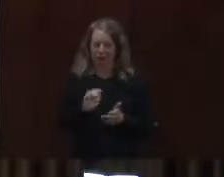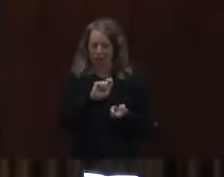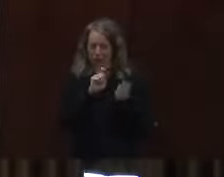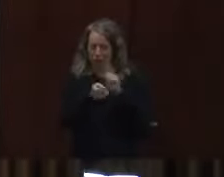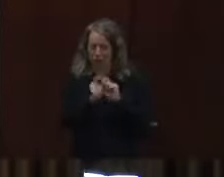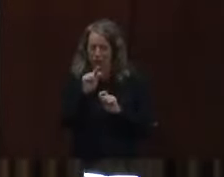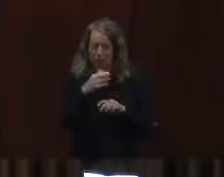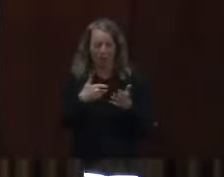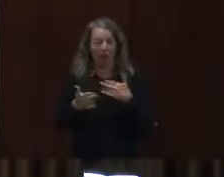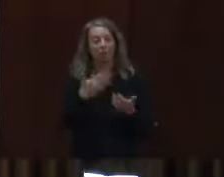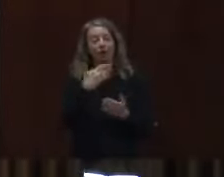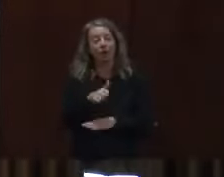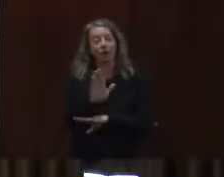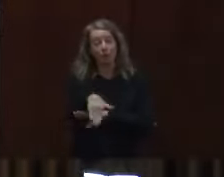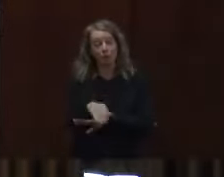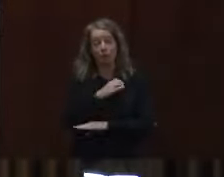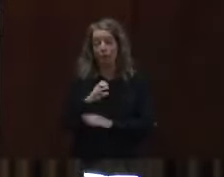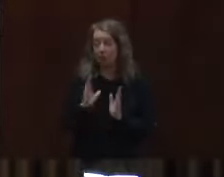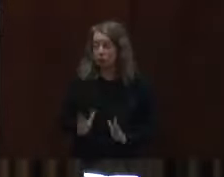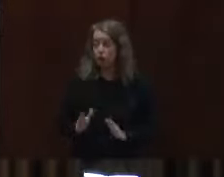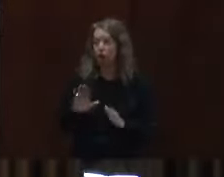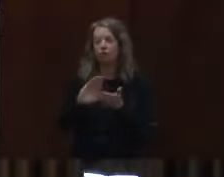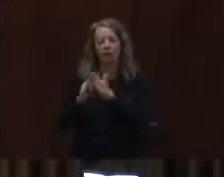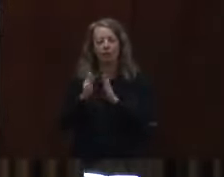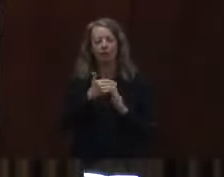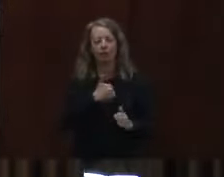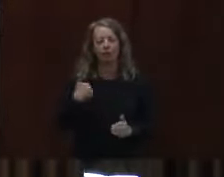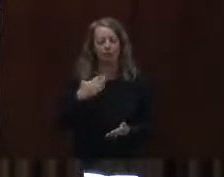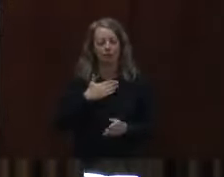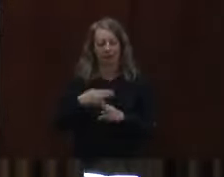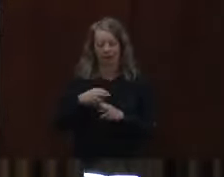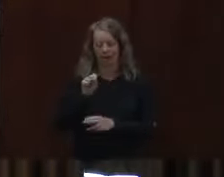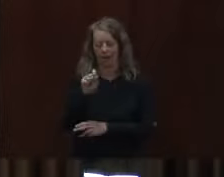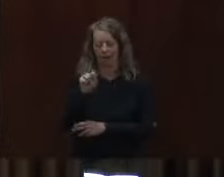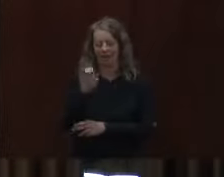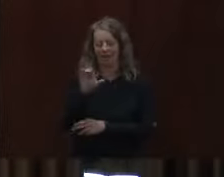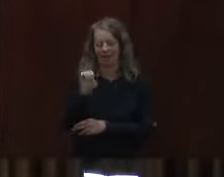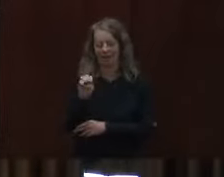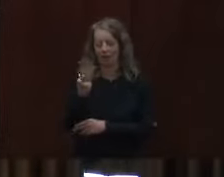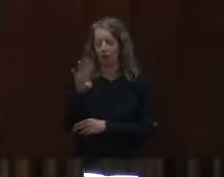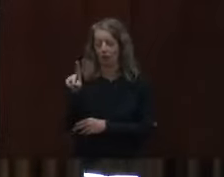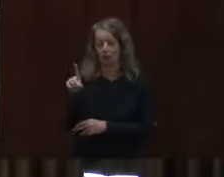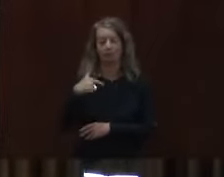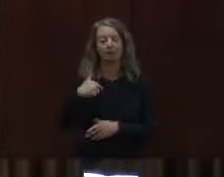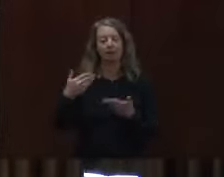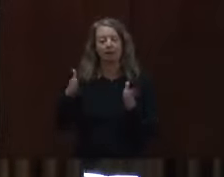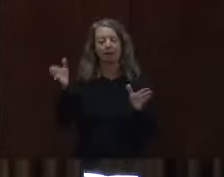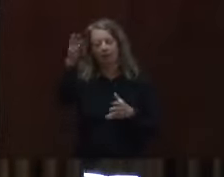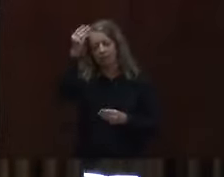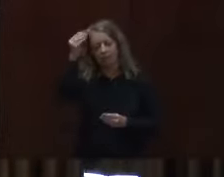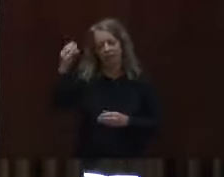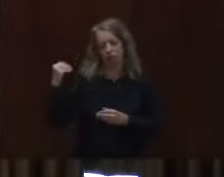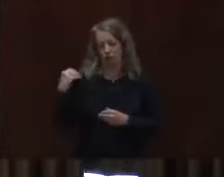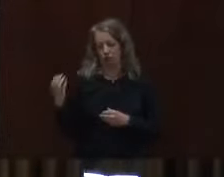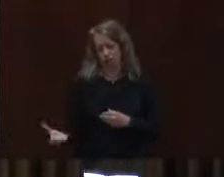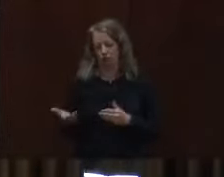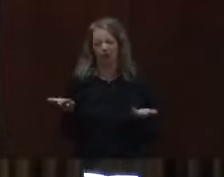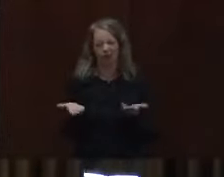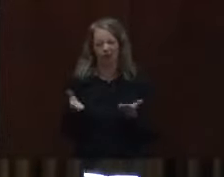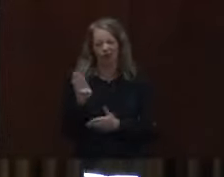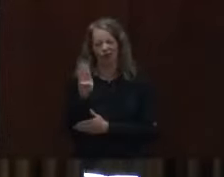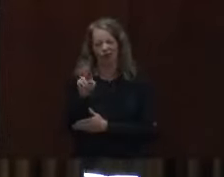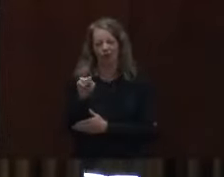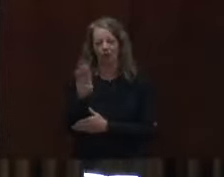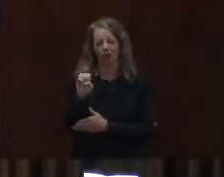Good afternoon, commissioners and community members. My name is Stacy Wood, and I serve as a public information officer in Buncombe